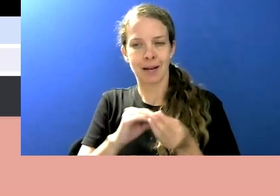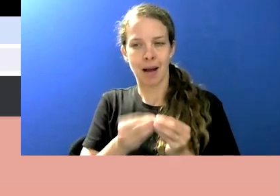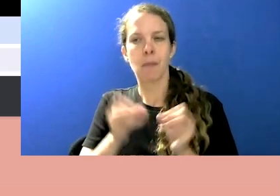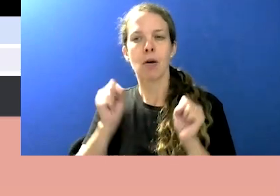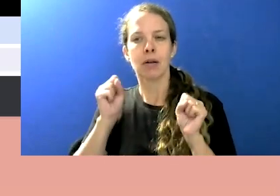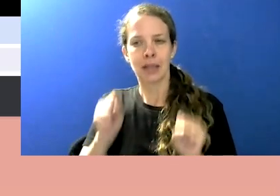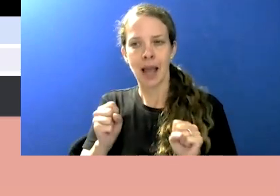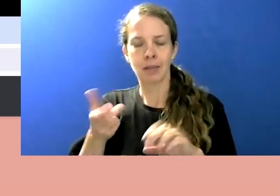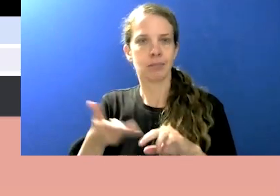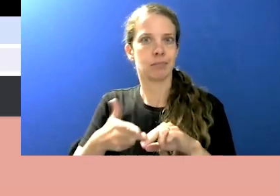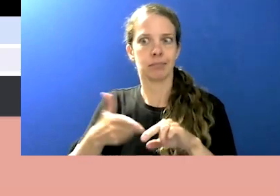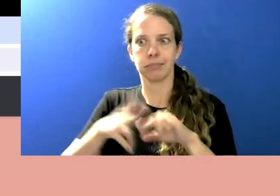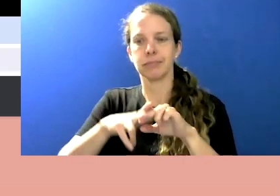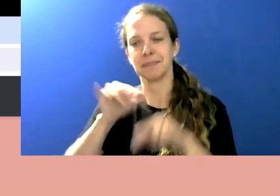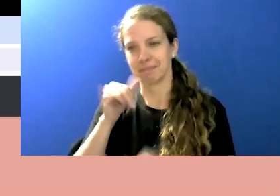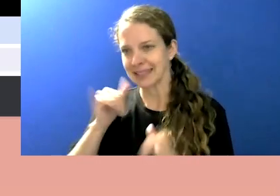be higher, okay?